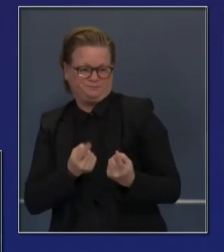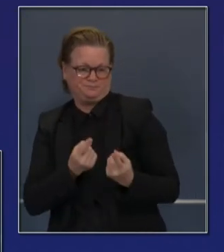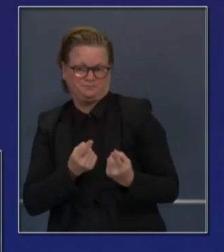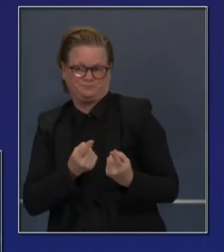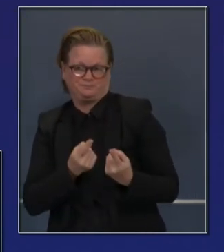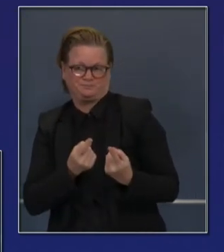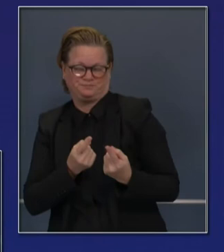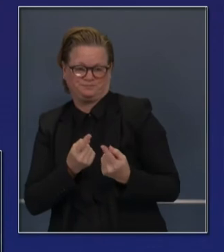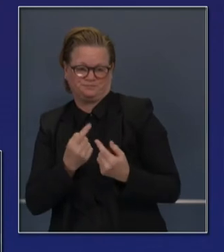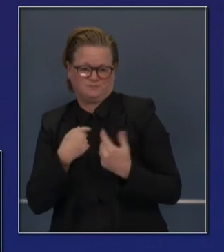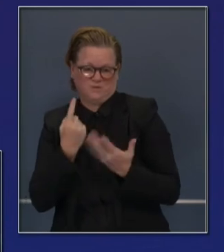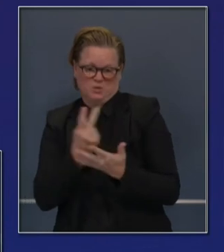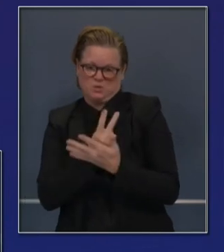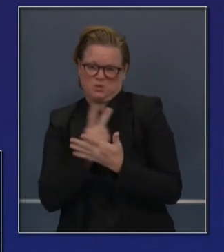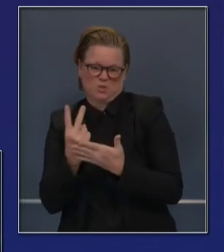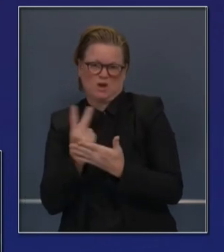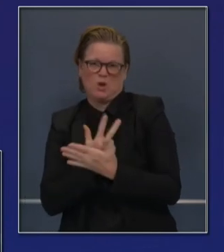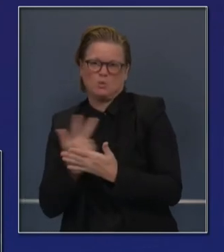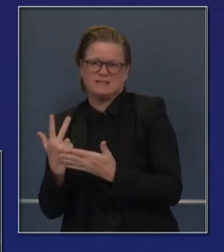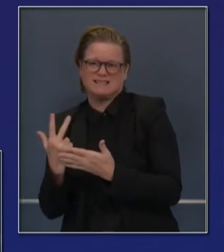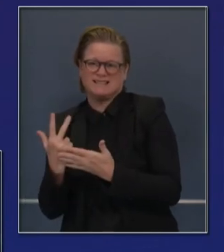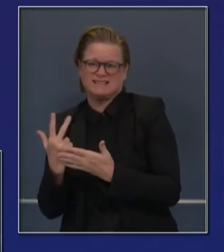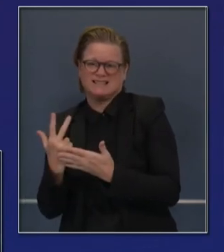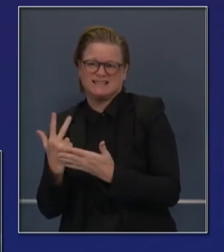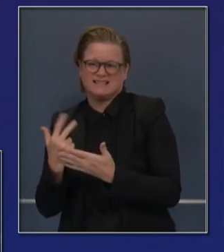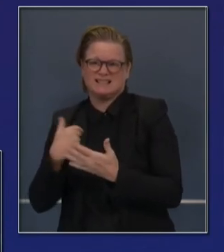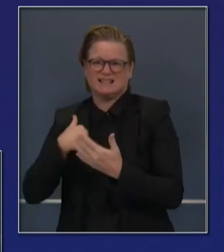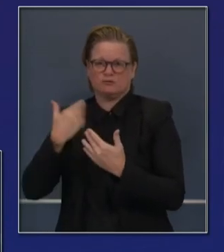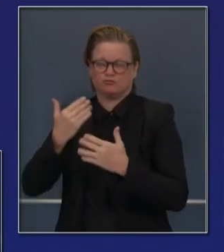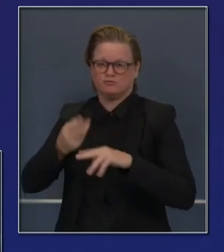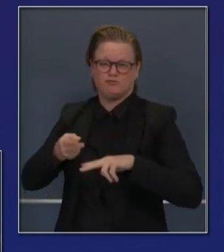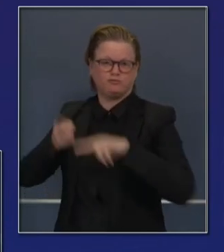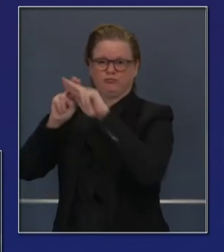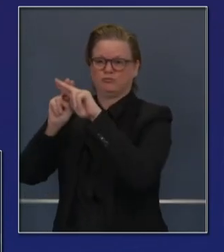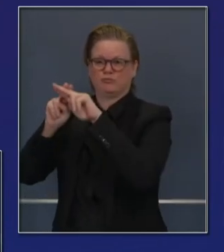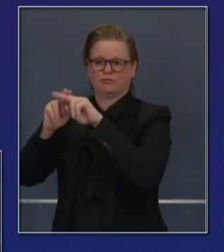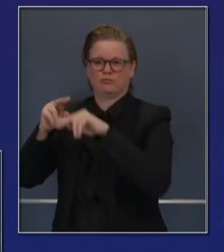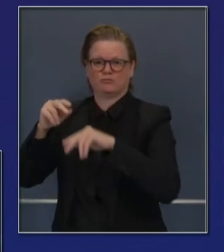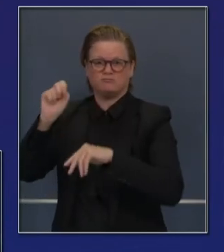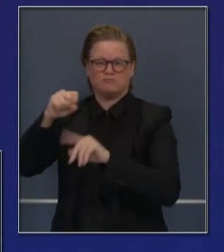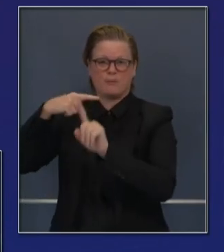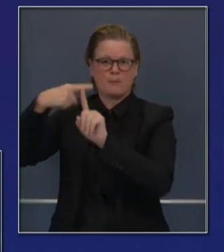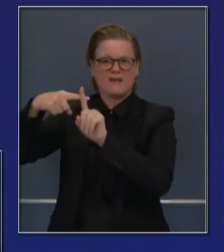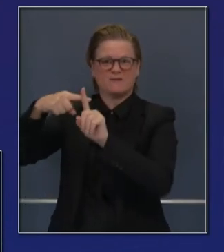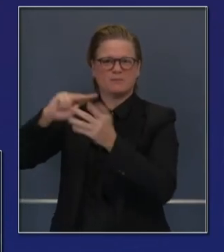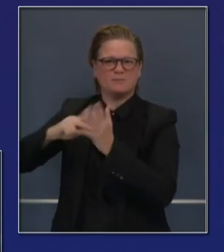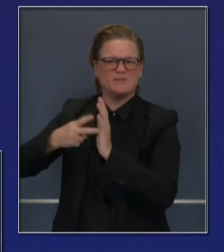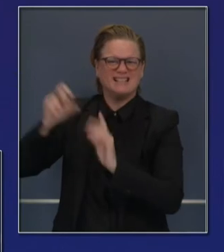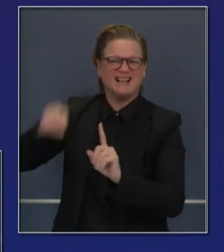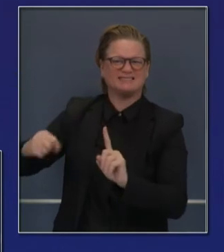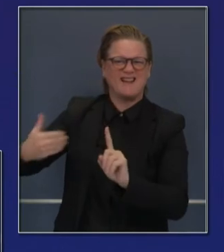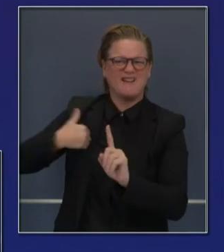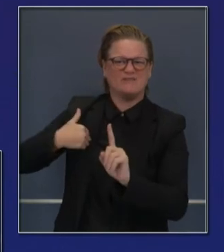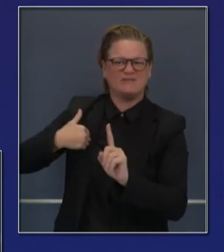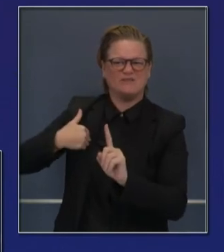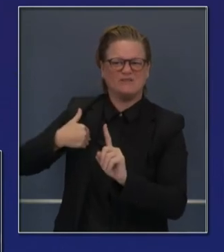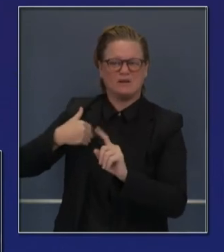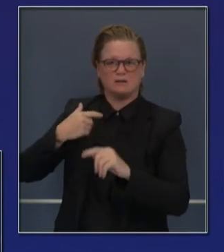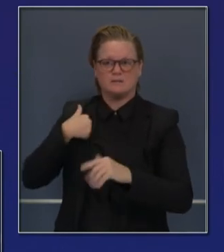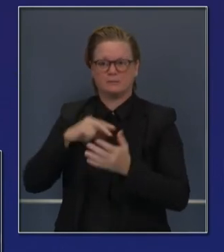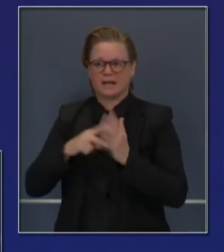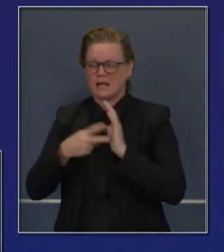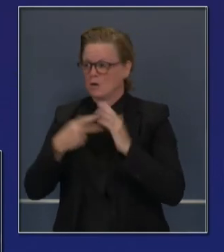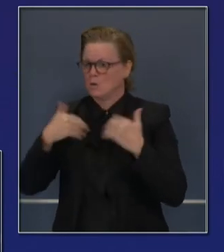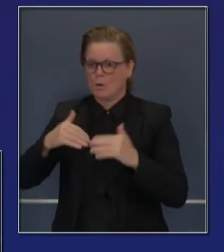6.2, is disconcerting. We know that that will impact our healthcare system and the hospitals, which we talked